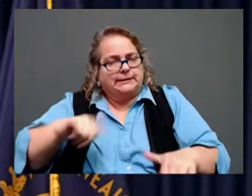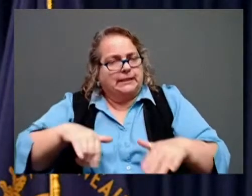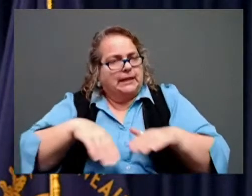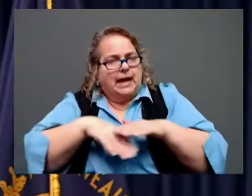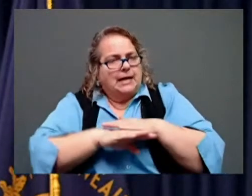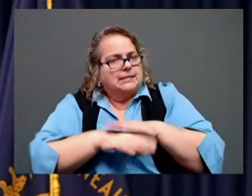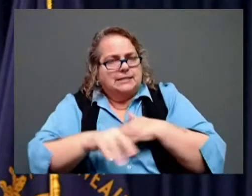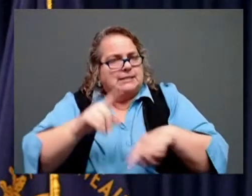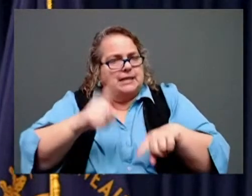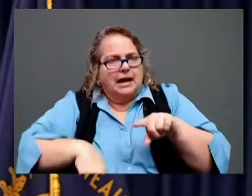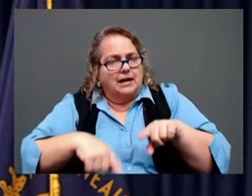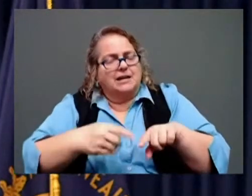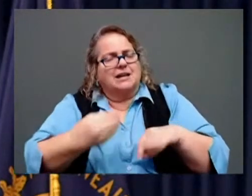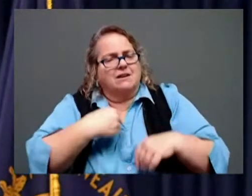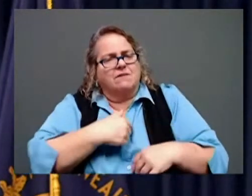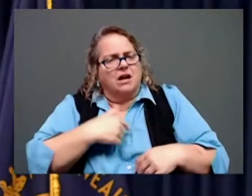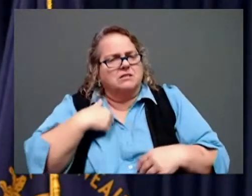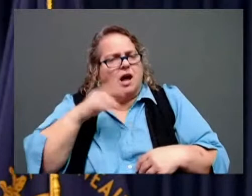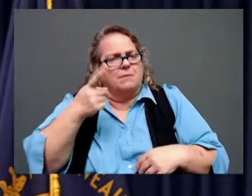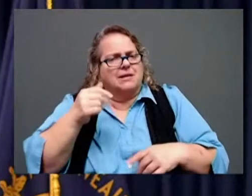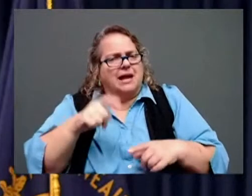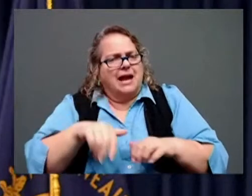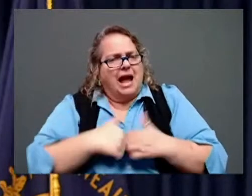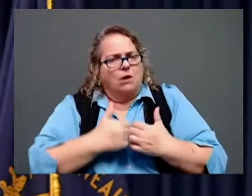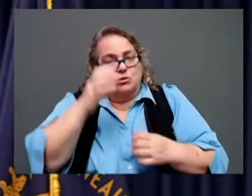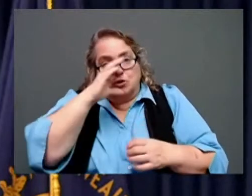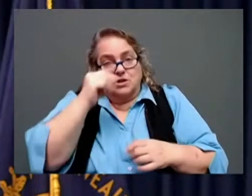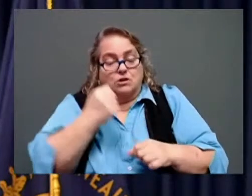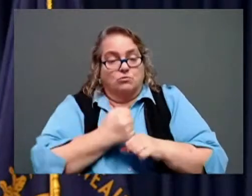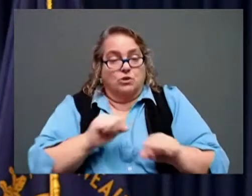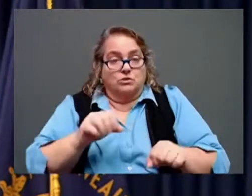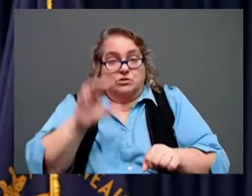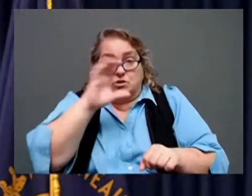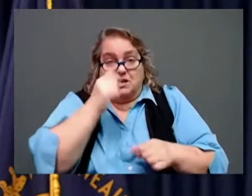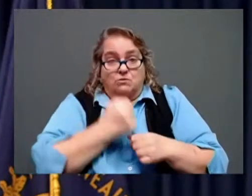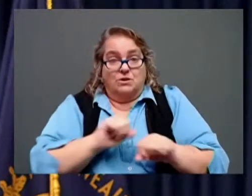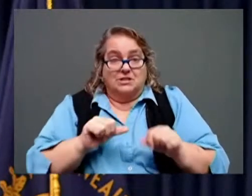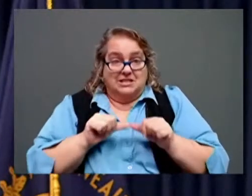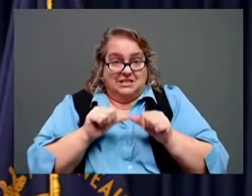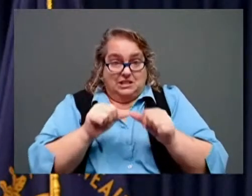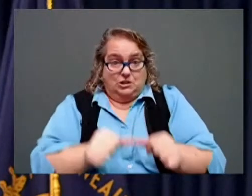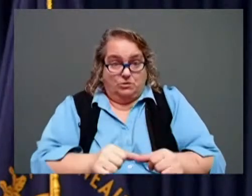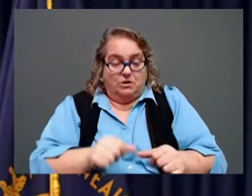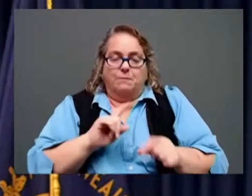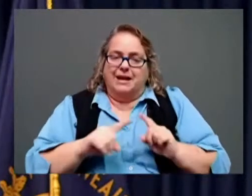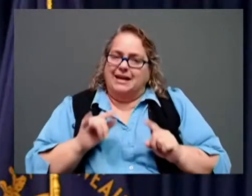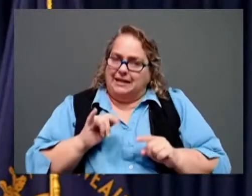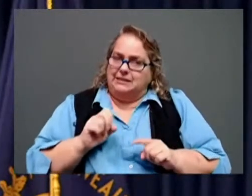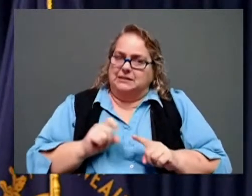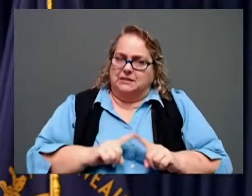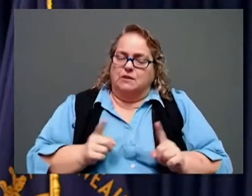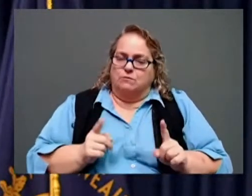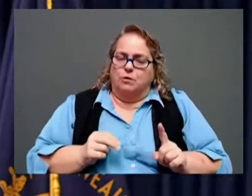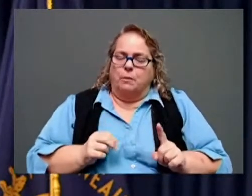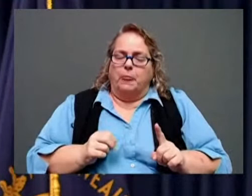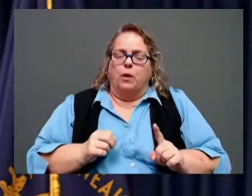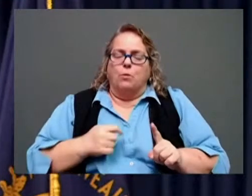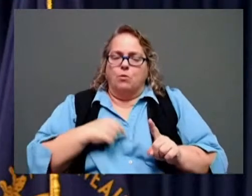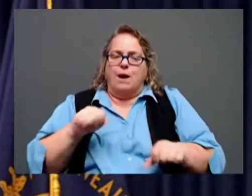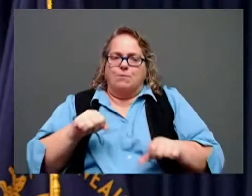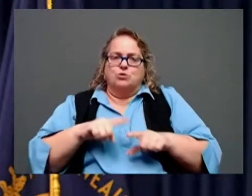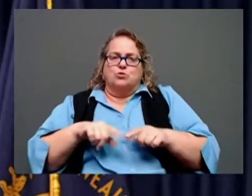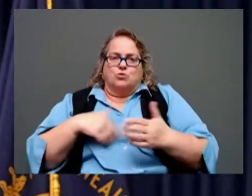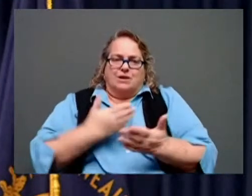how search and rescue is going? Search and rescue is continuing, though different. Certainly, we were able to get to places